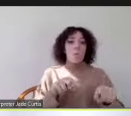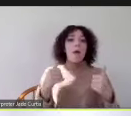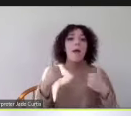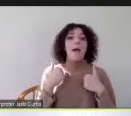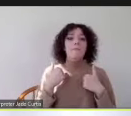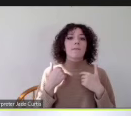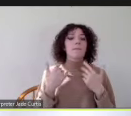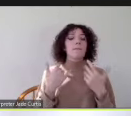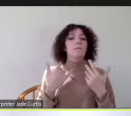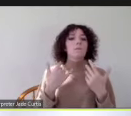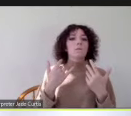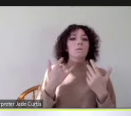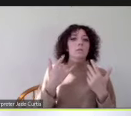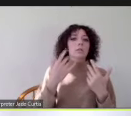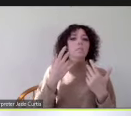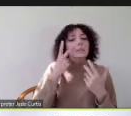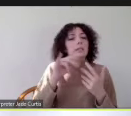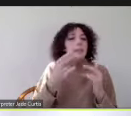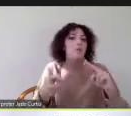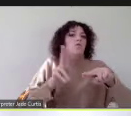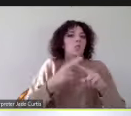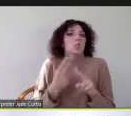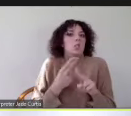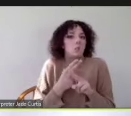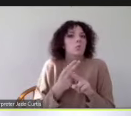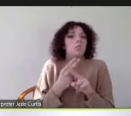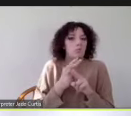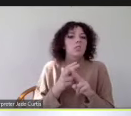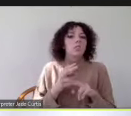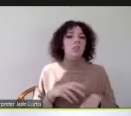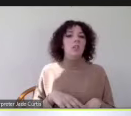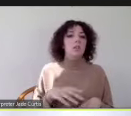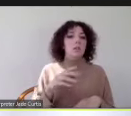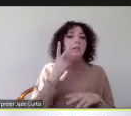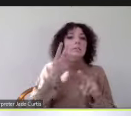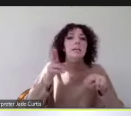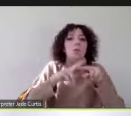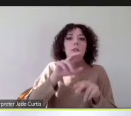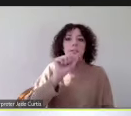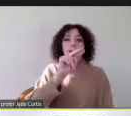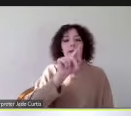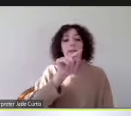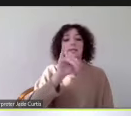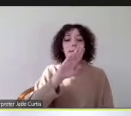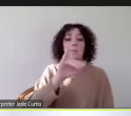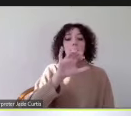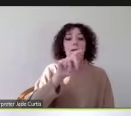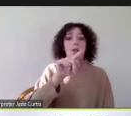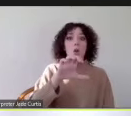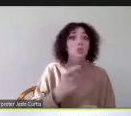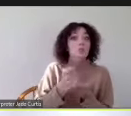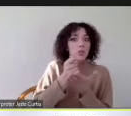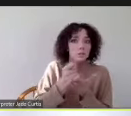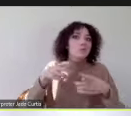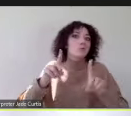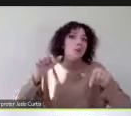increased in some countries. And these increase in antibiotic treatments during the